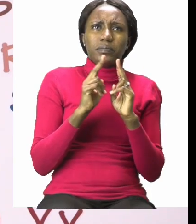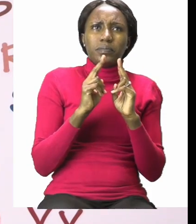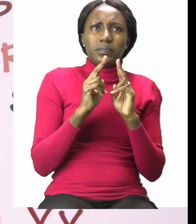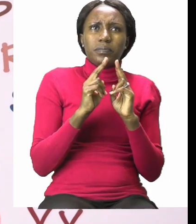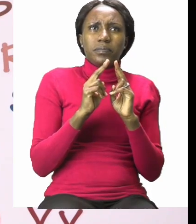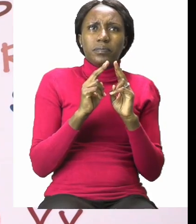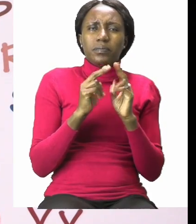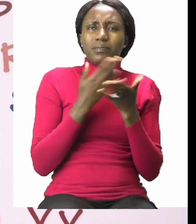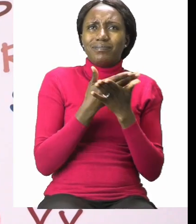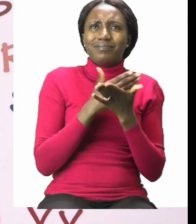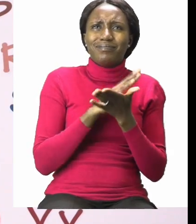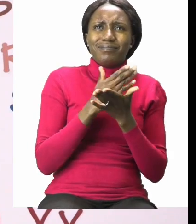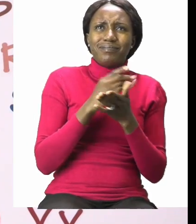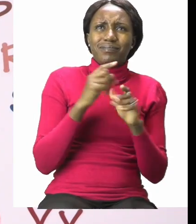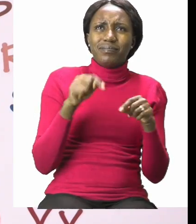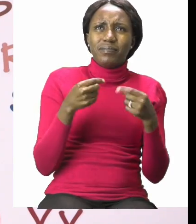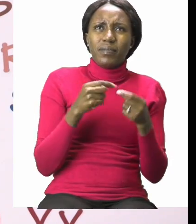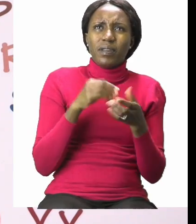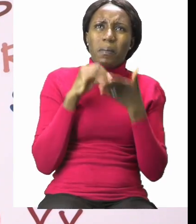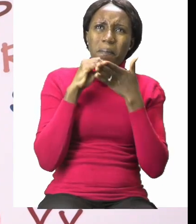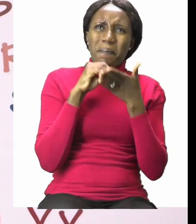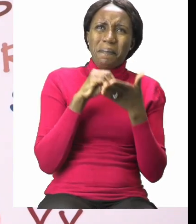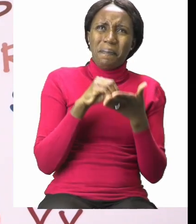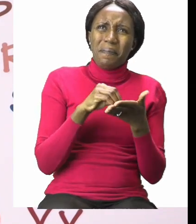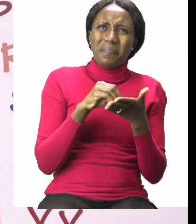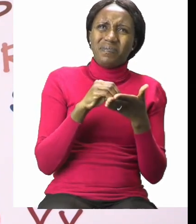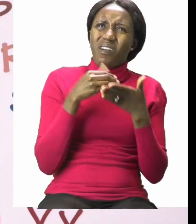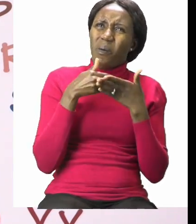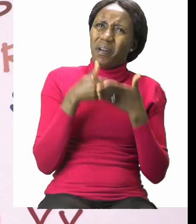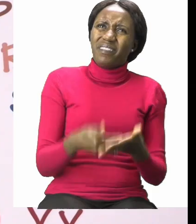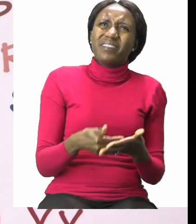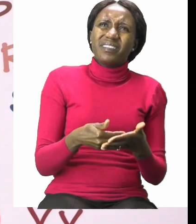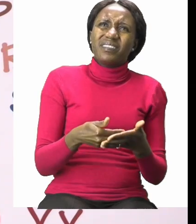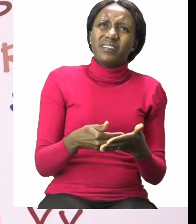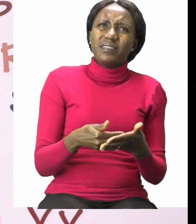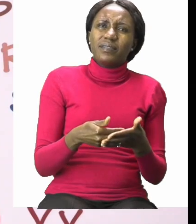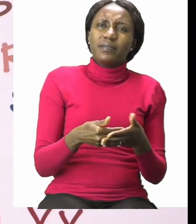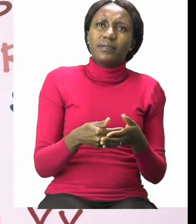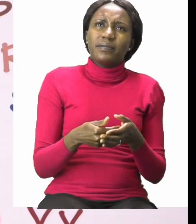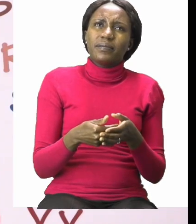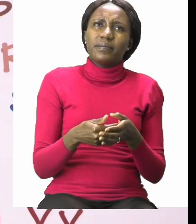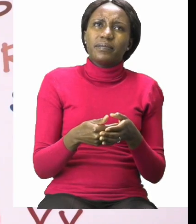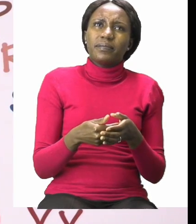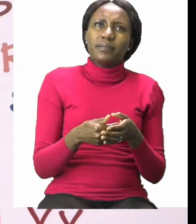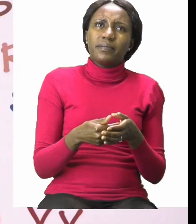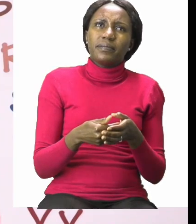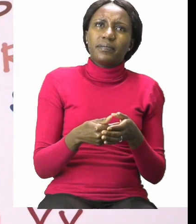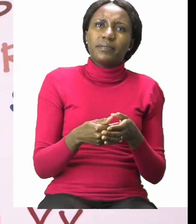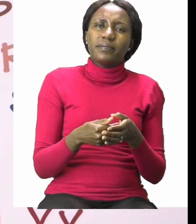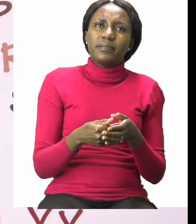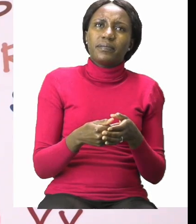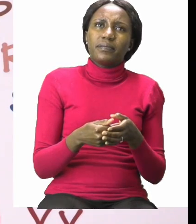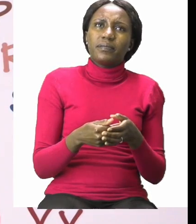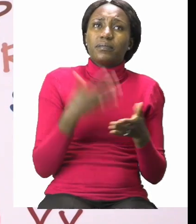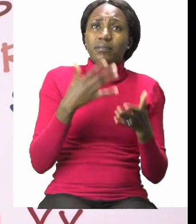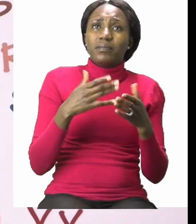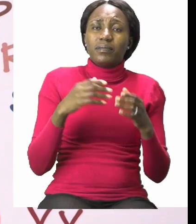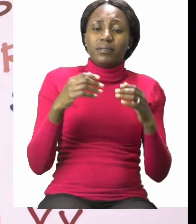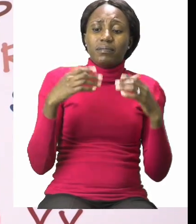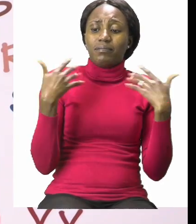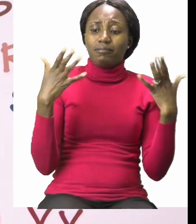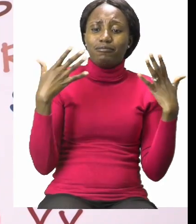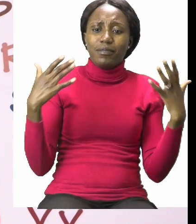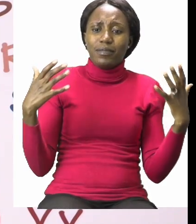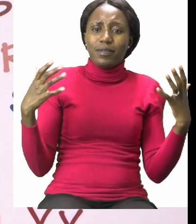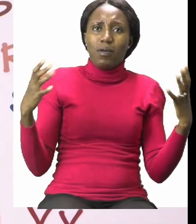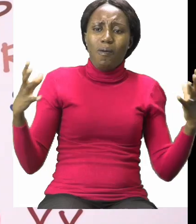very heavy. Not only that, but I would need 2 hands and maybe my